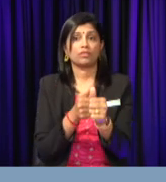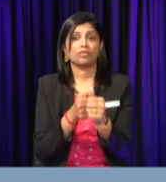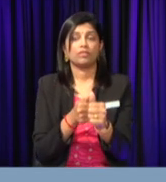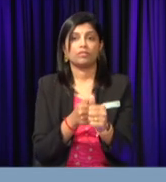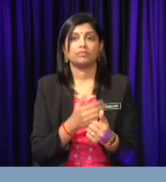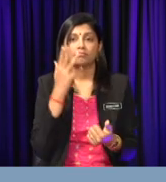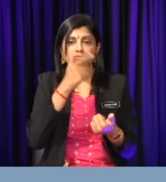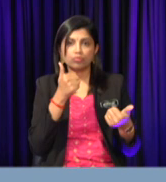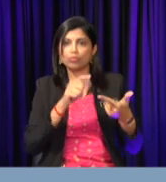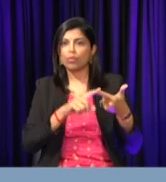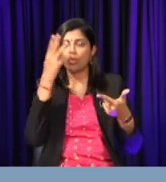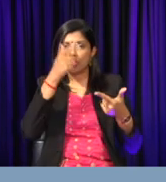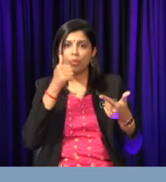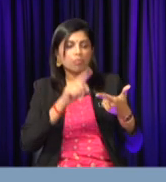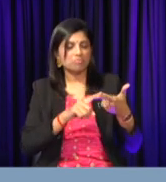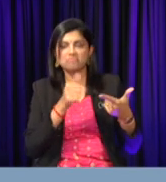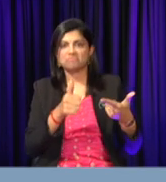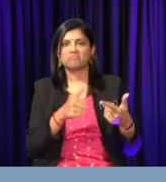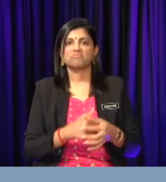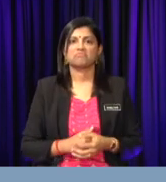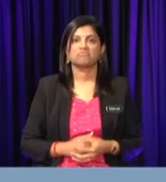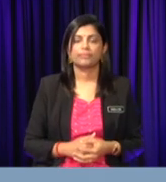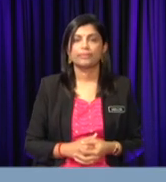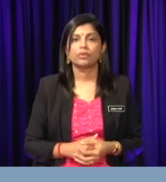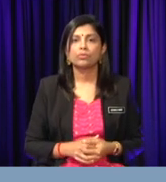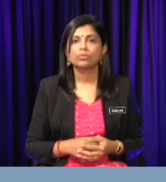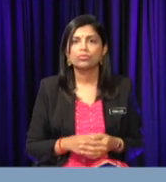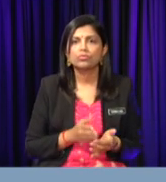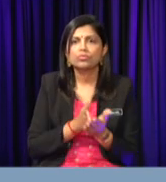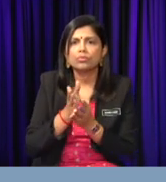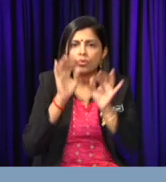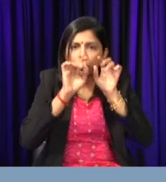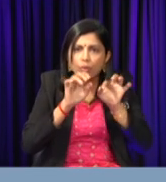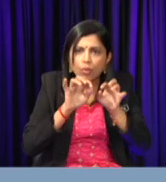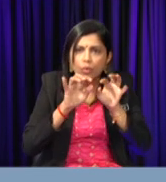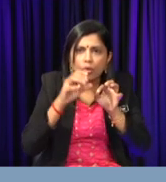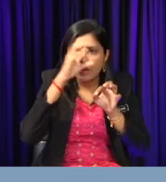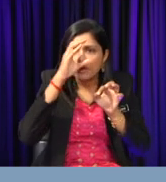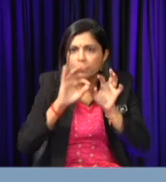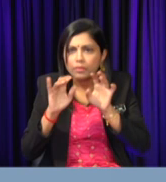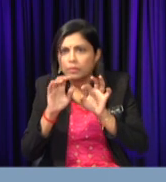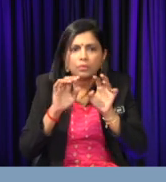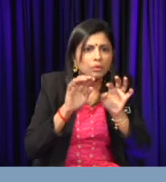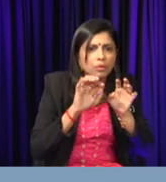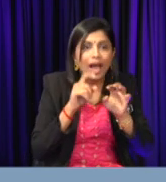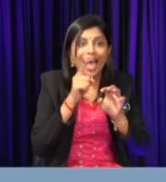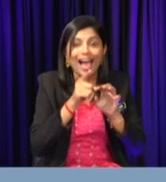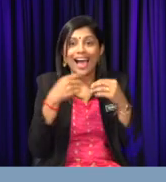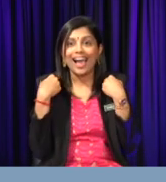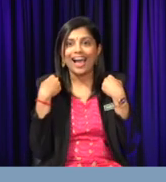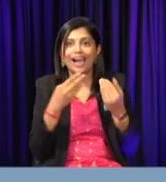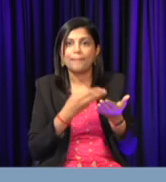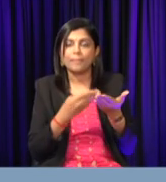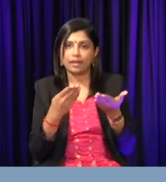more beautiful. So we'll try to find them through online, because we can't get it at the shops. So we'll try to find them